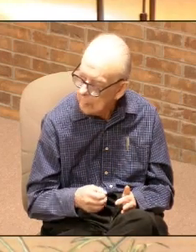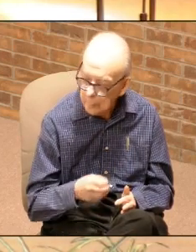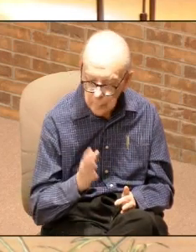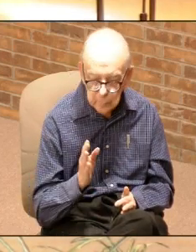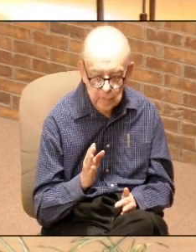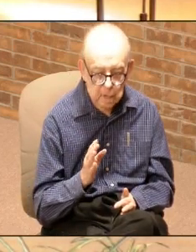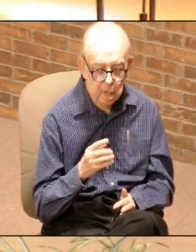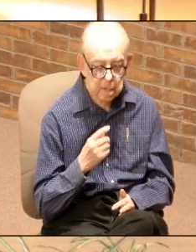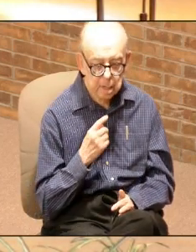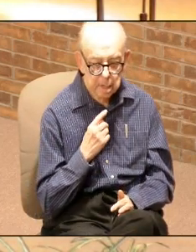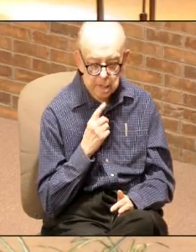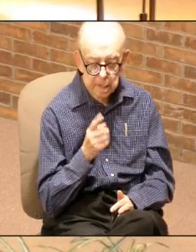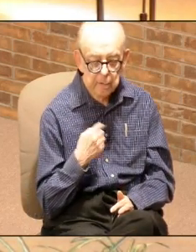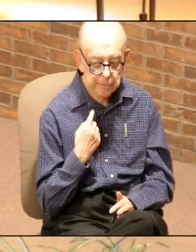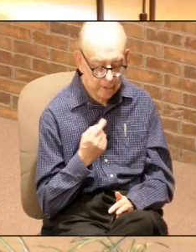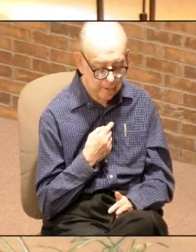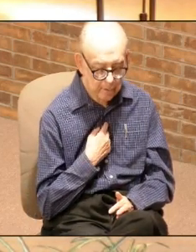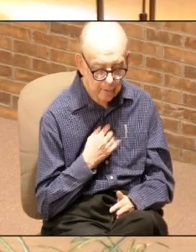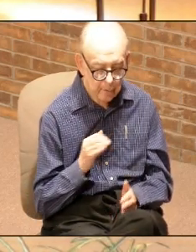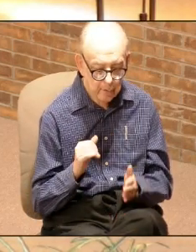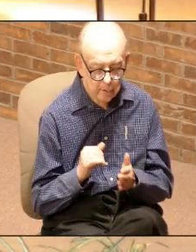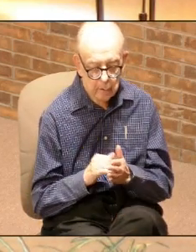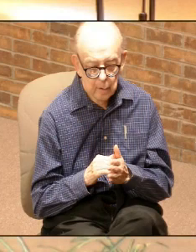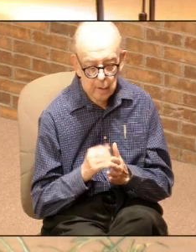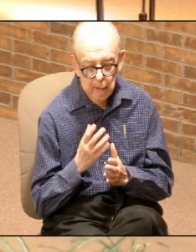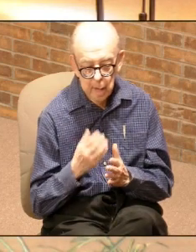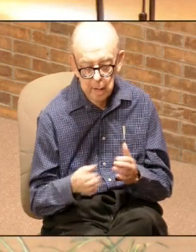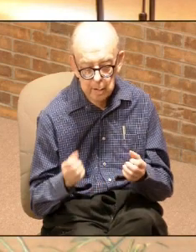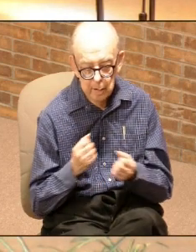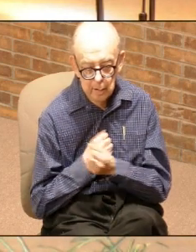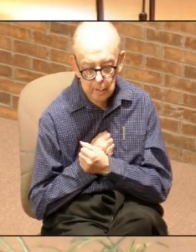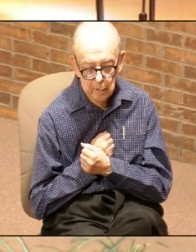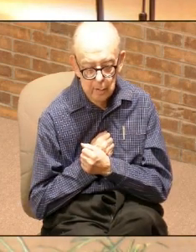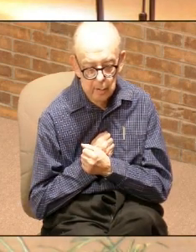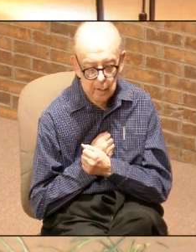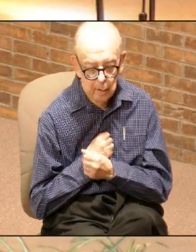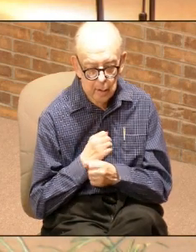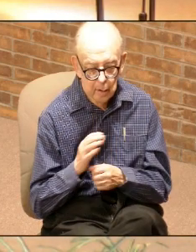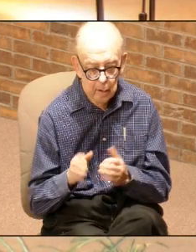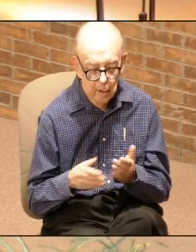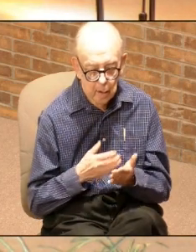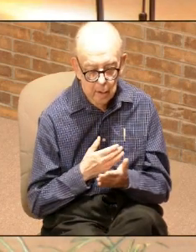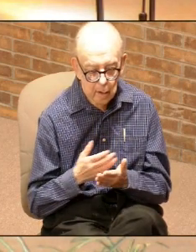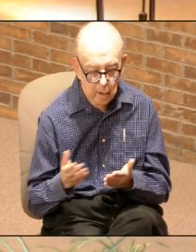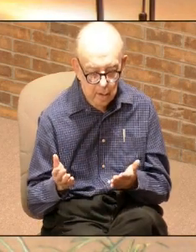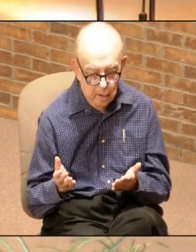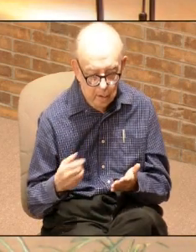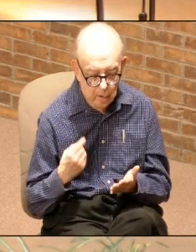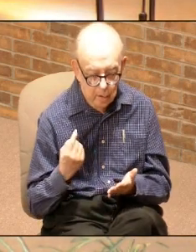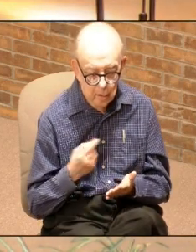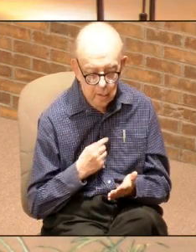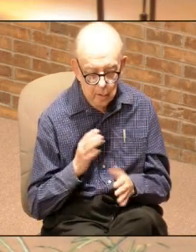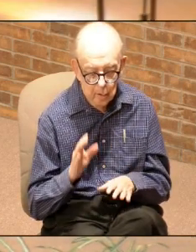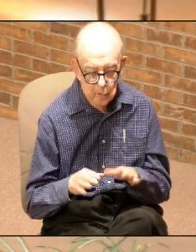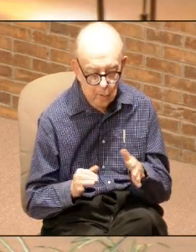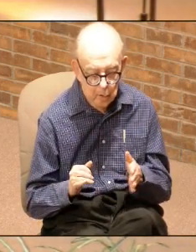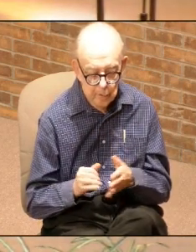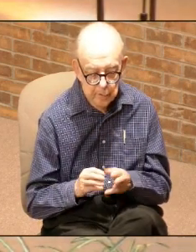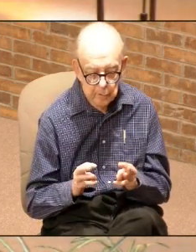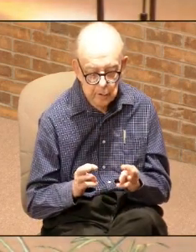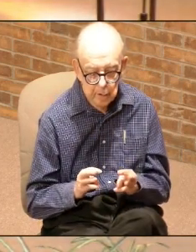God tells us that out of love and out of awe and wonder that we are to walk this